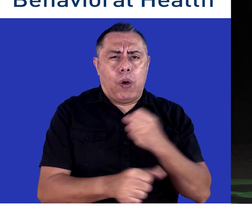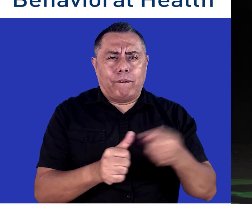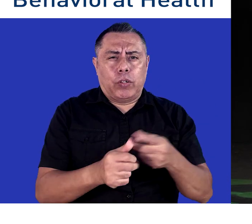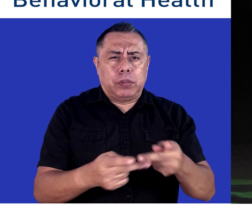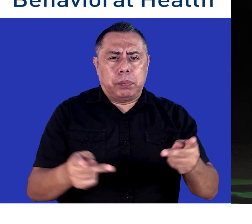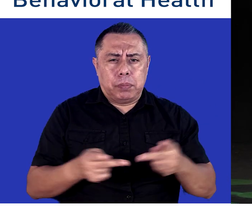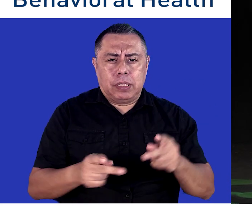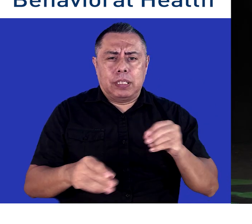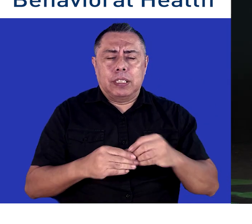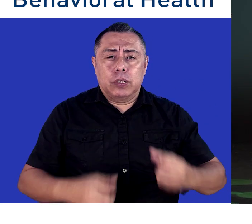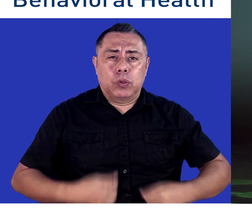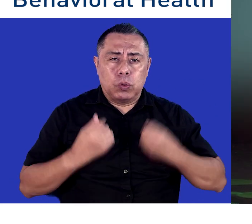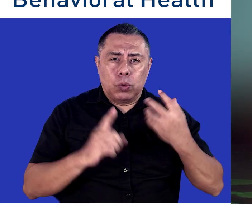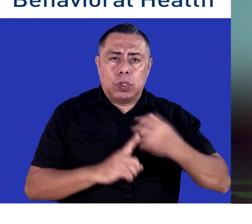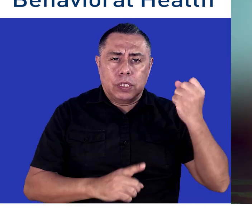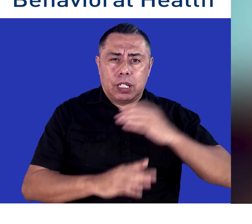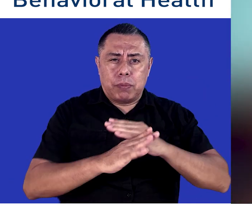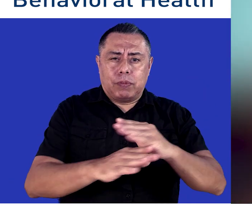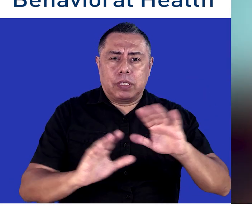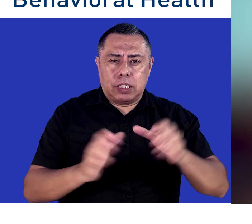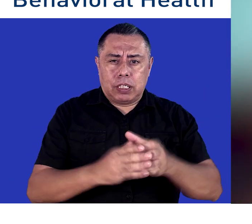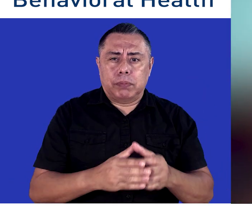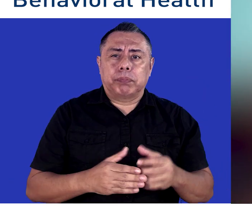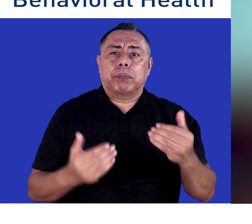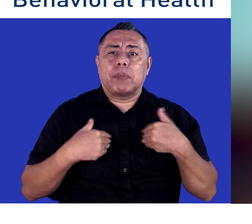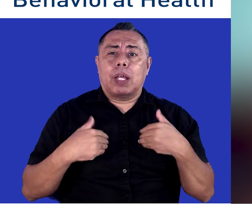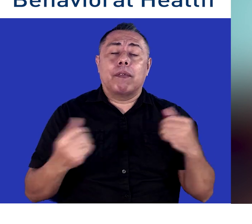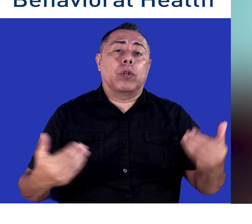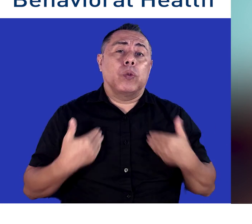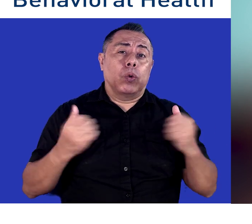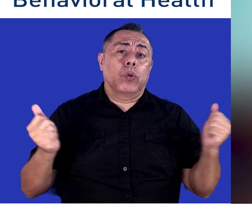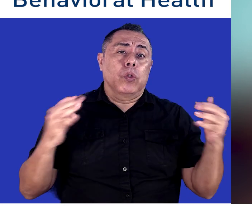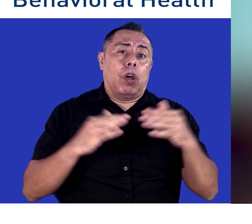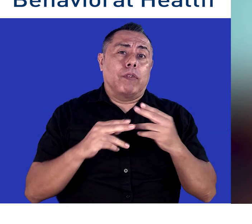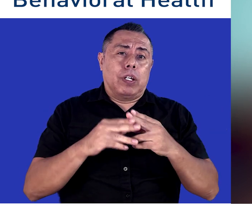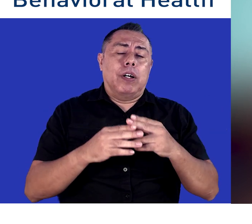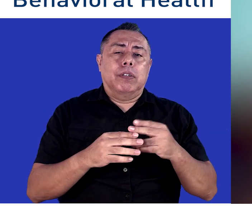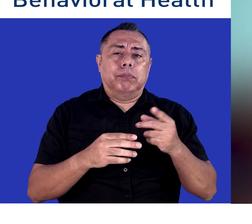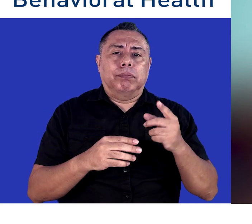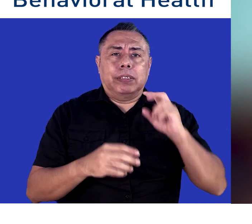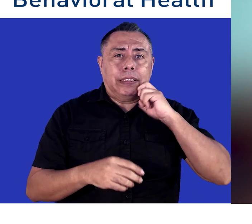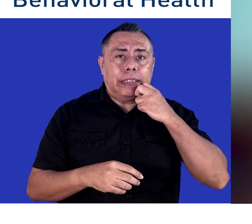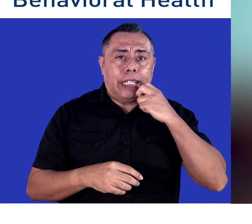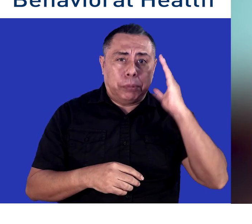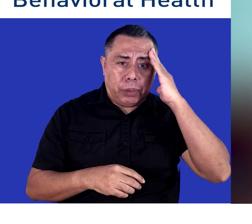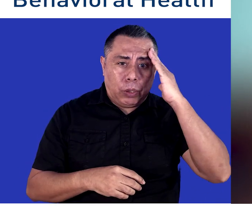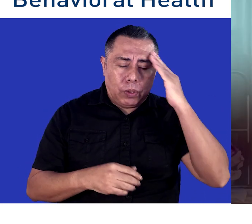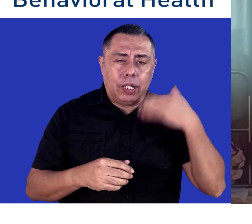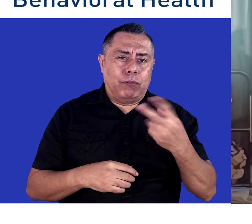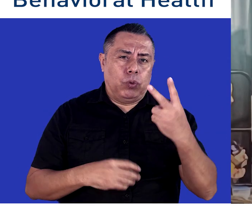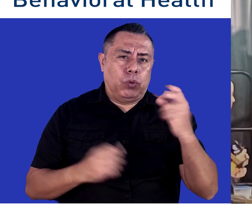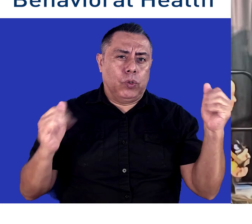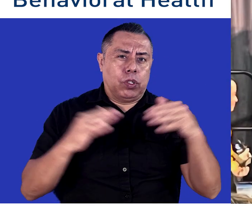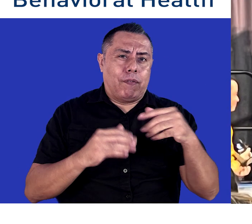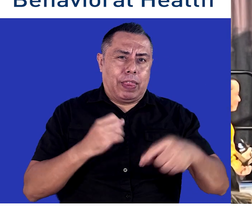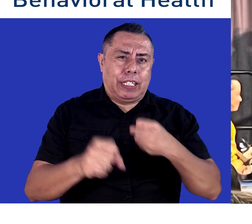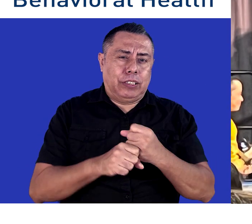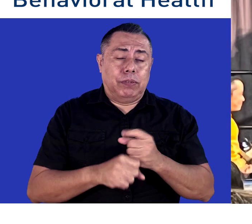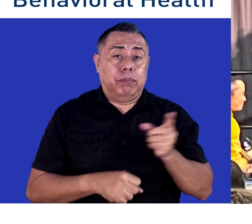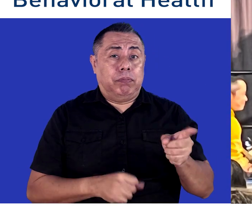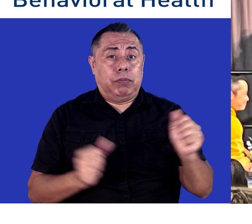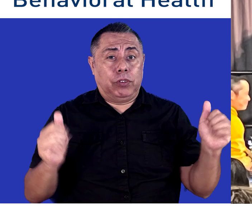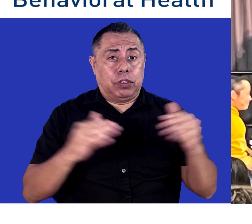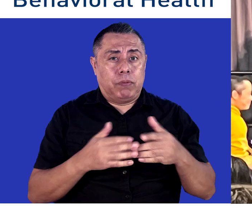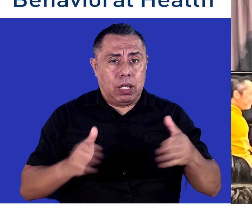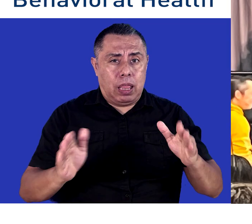prevention category. The annual Dare to Be Aware Youth Conference expanded to include 2 events this year. The conference allows